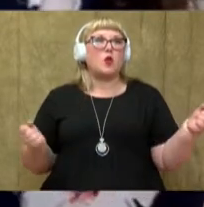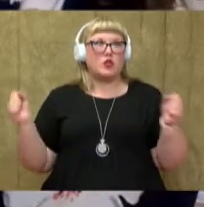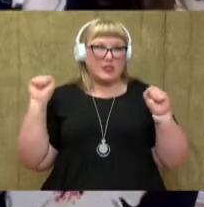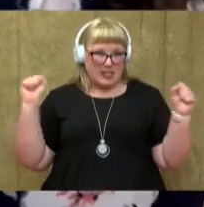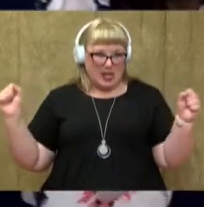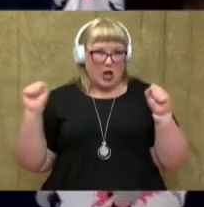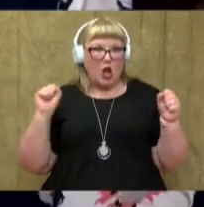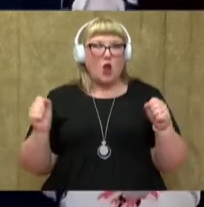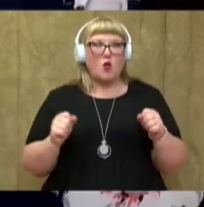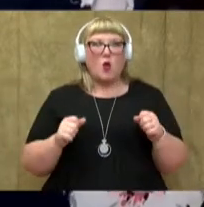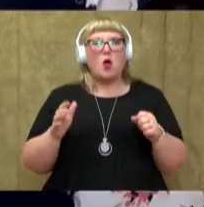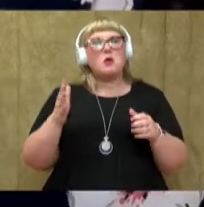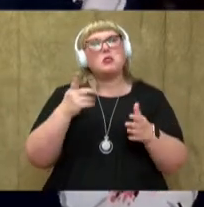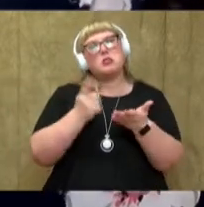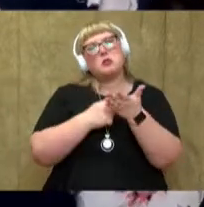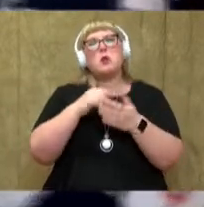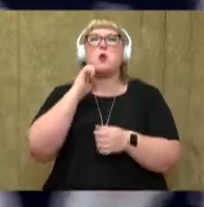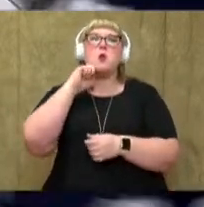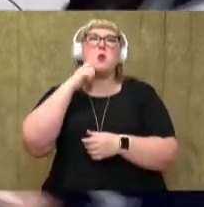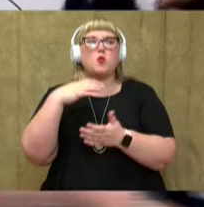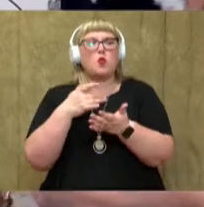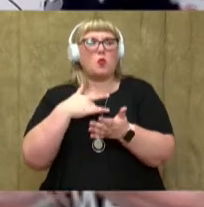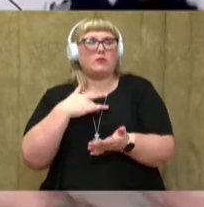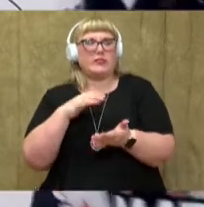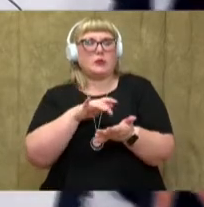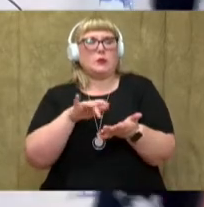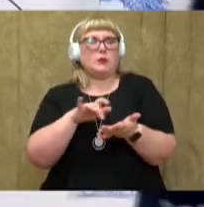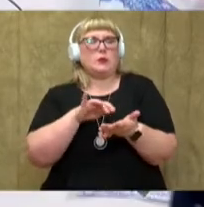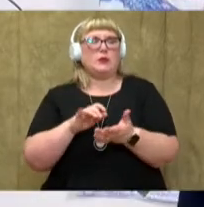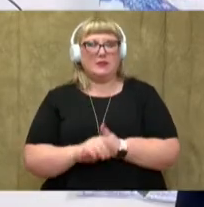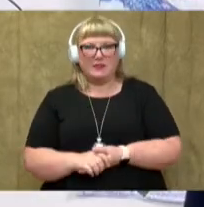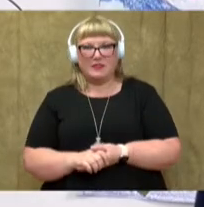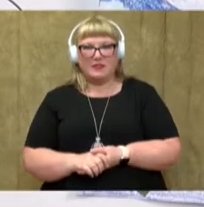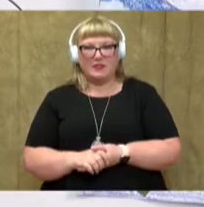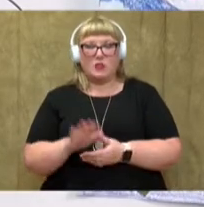a neat texture sometimes when you press it on the paint.